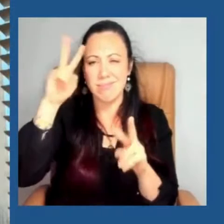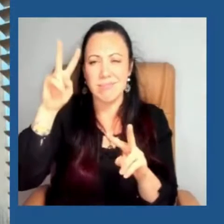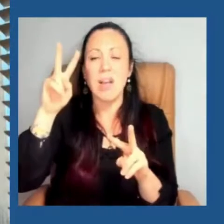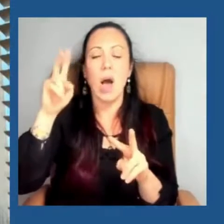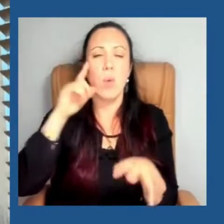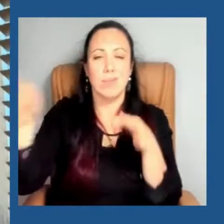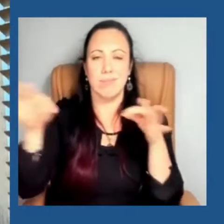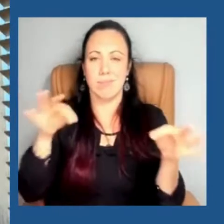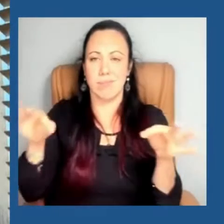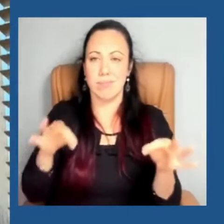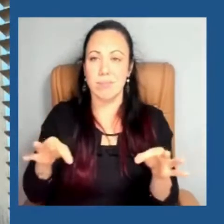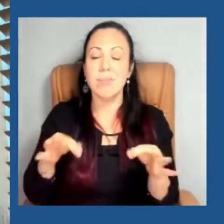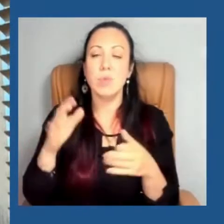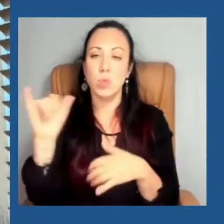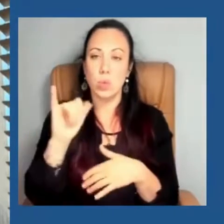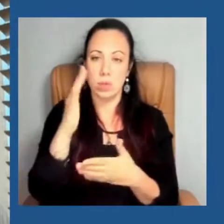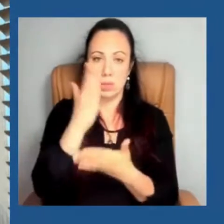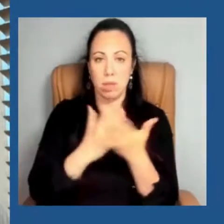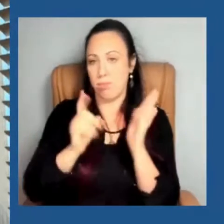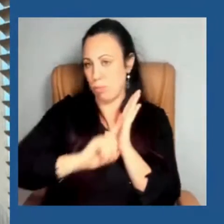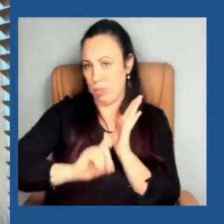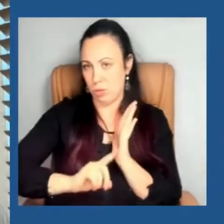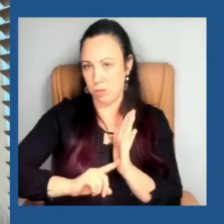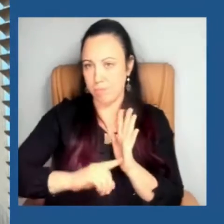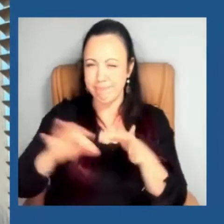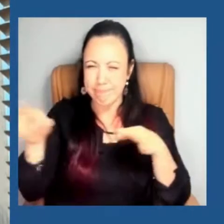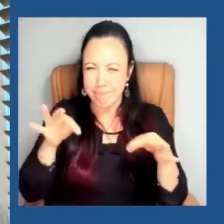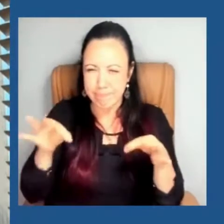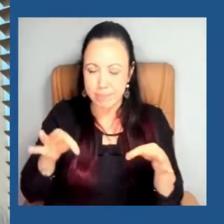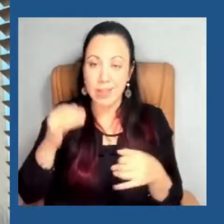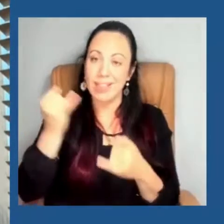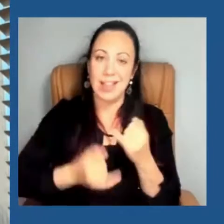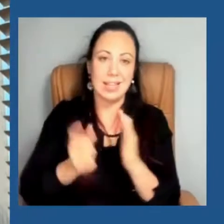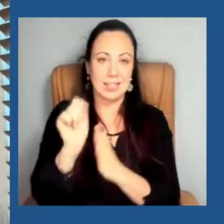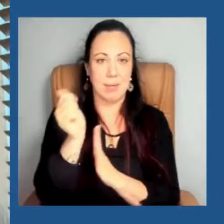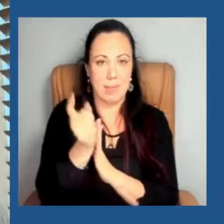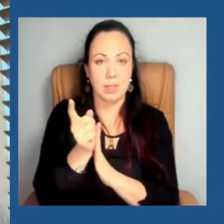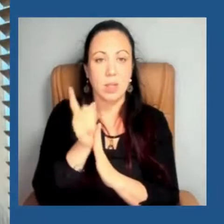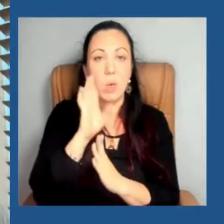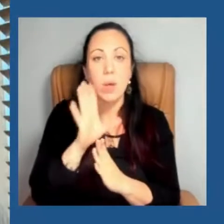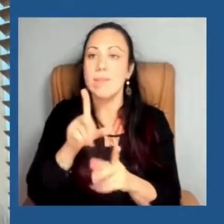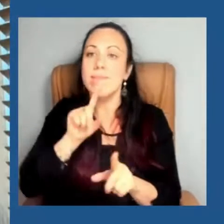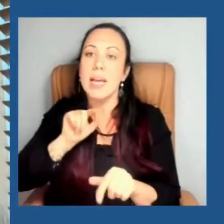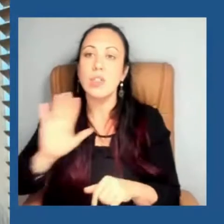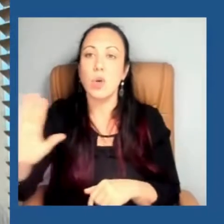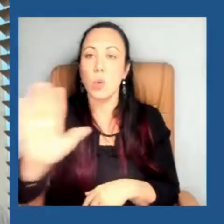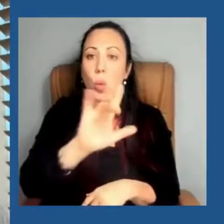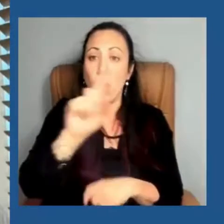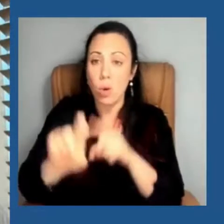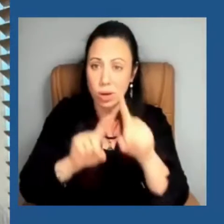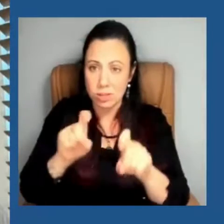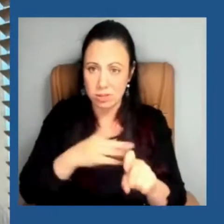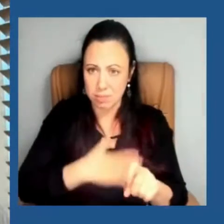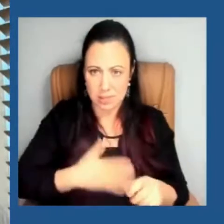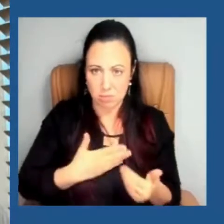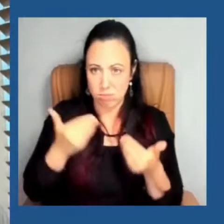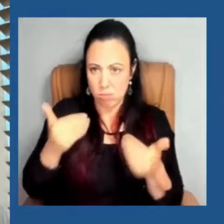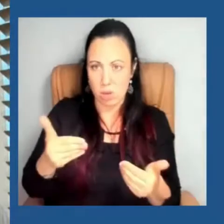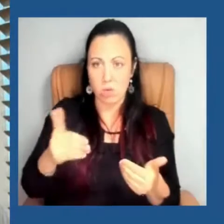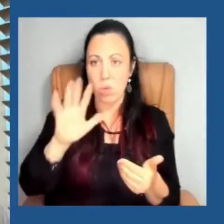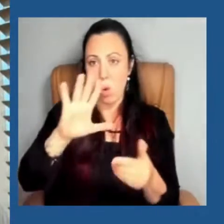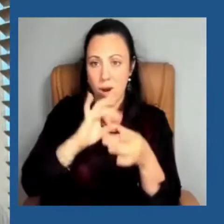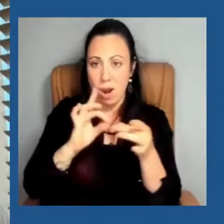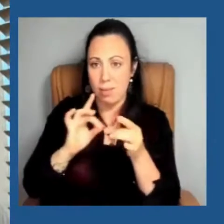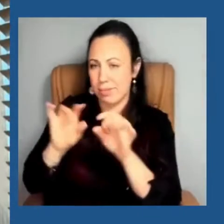this area. I'll also take the last 10 minutes to take some of your questions, so please enter them as comments under the live